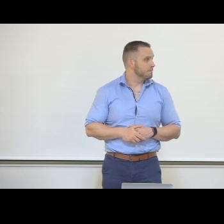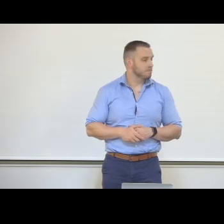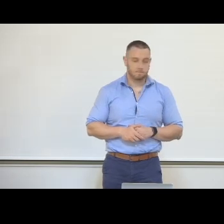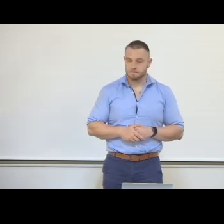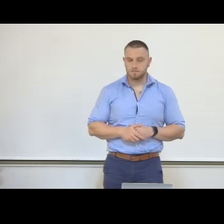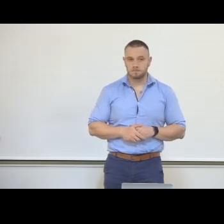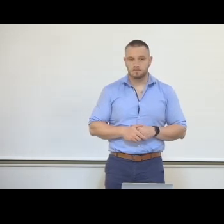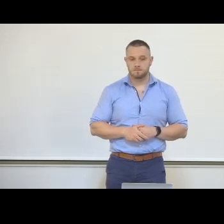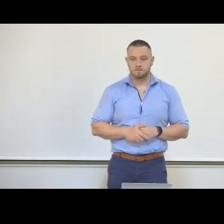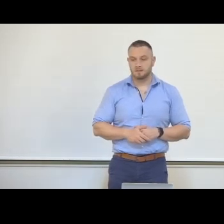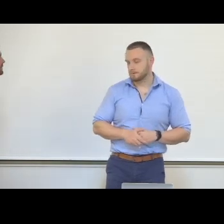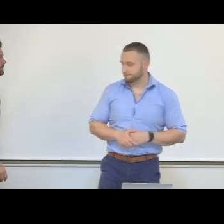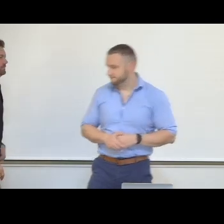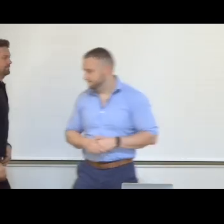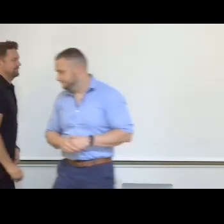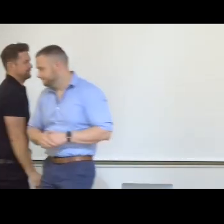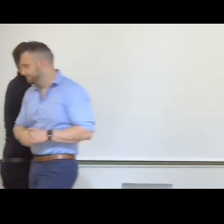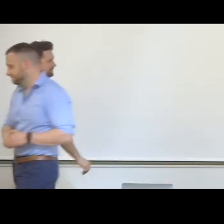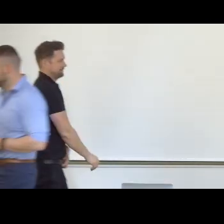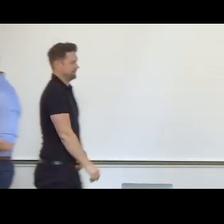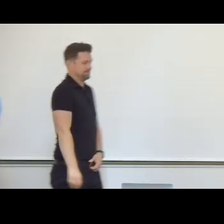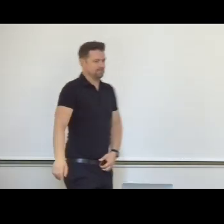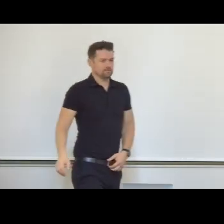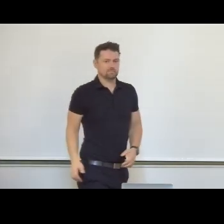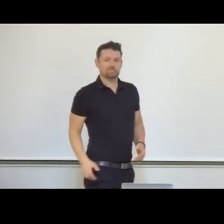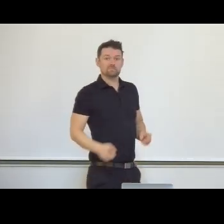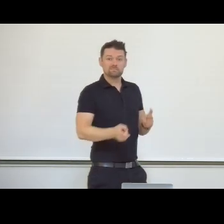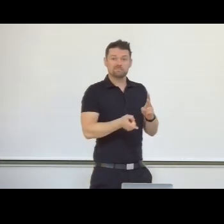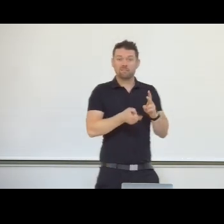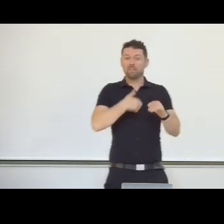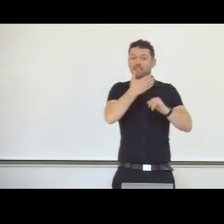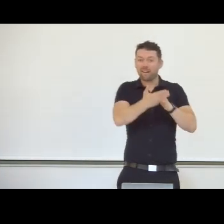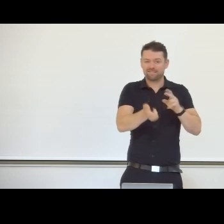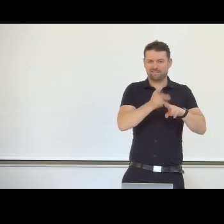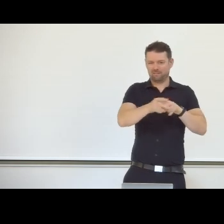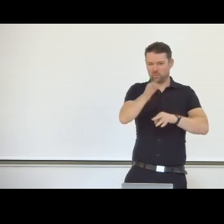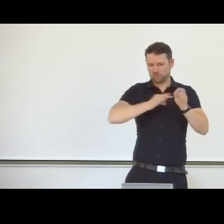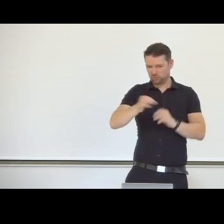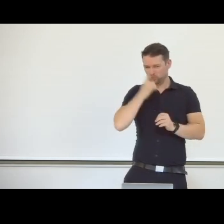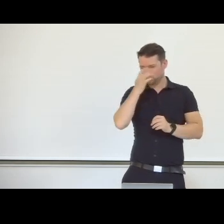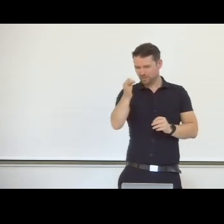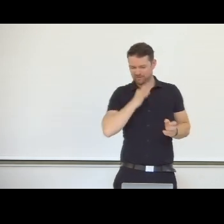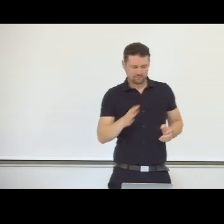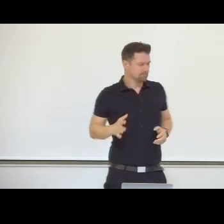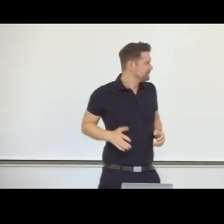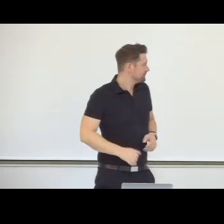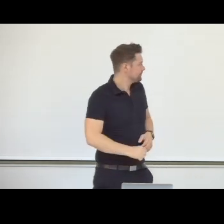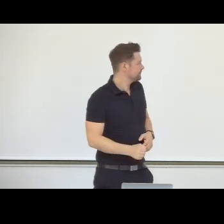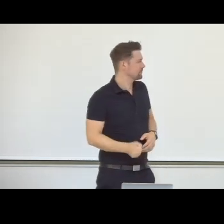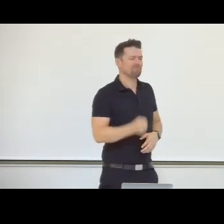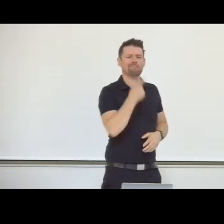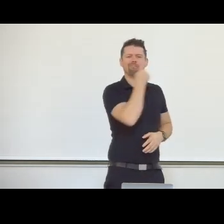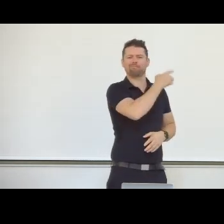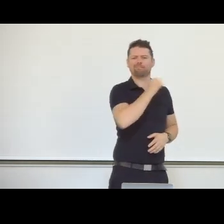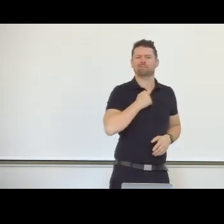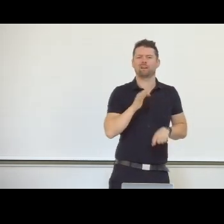Once again, if you see anything interesting and you have questions, please go ahead. Another picture I wanted to show you is the greenhouse. So this